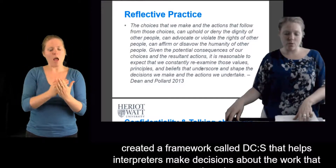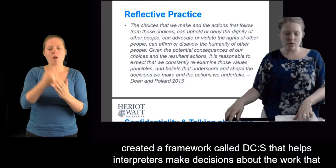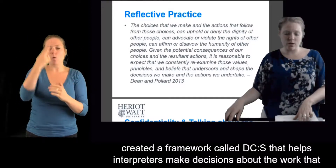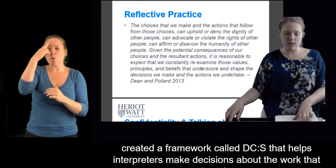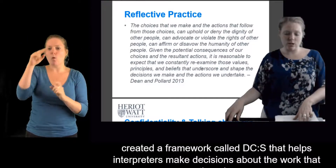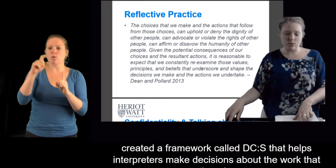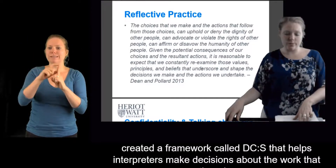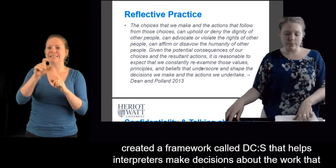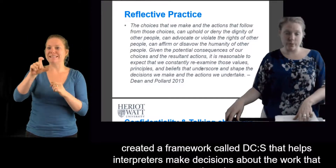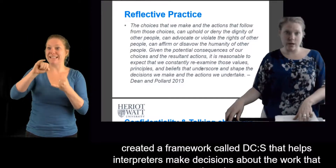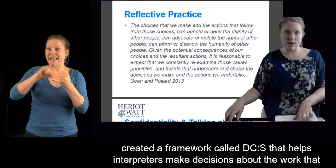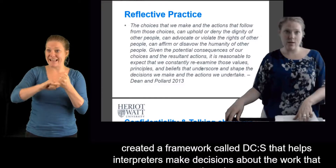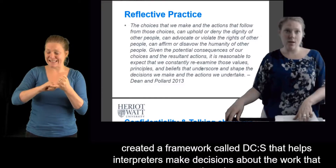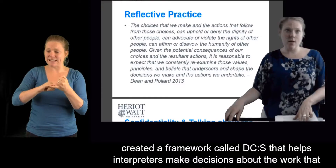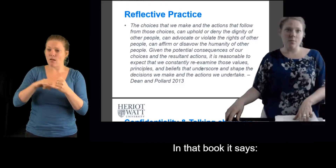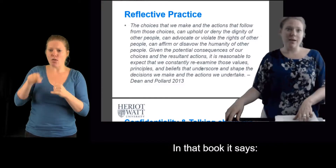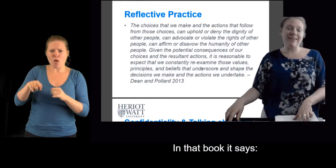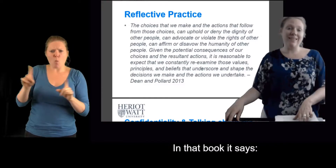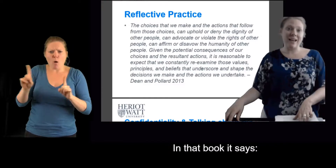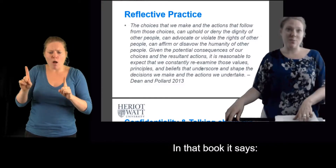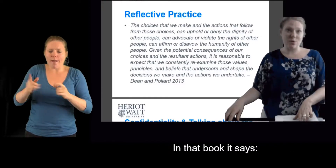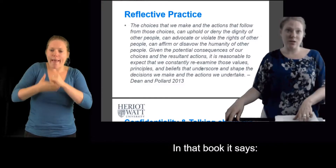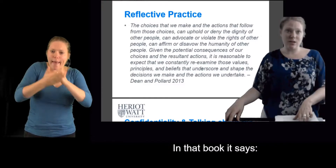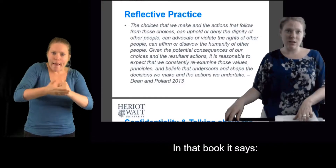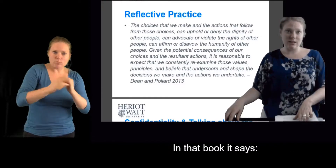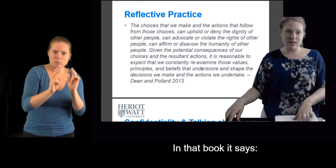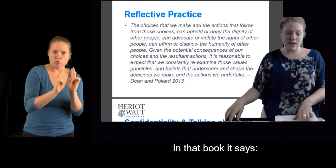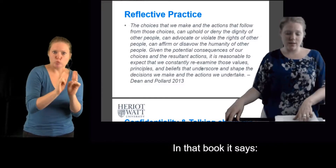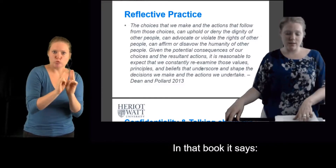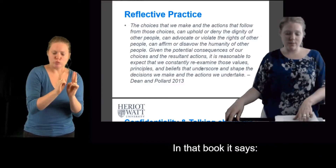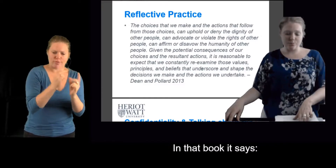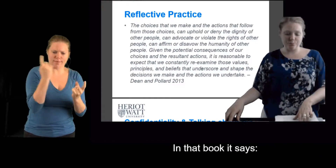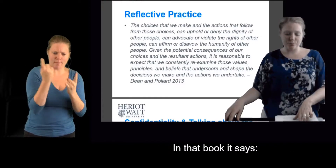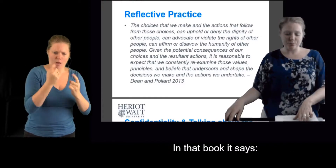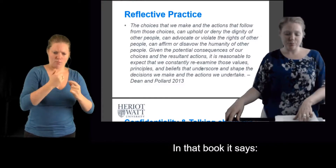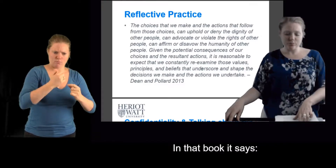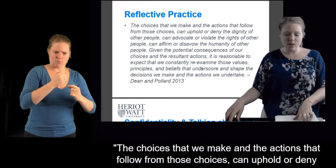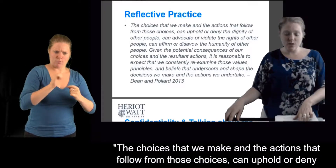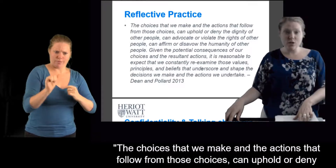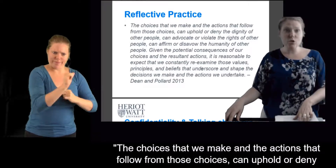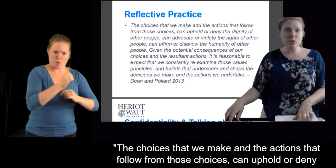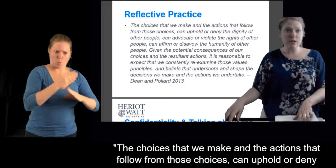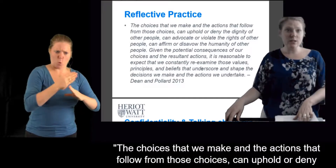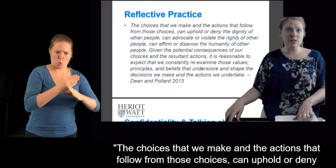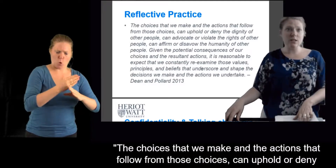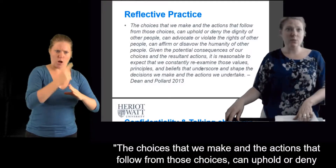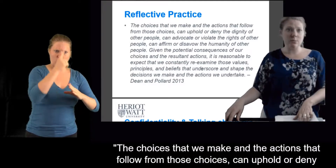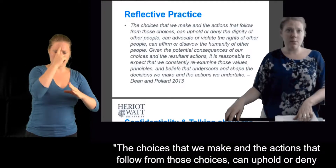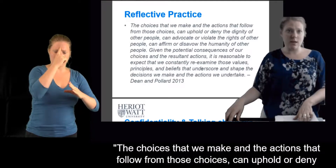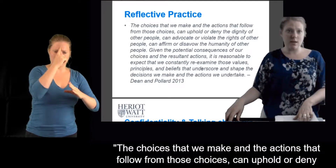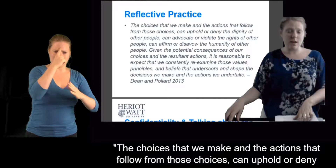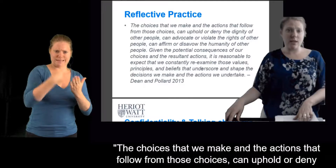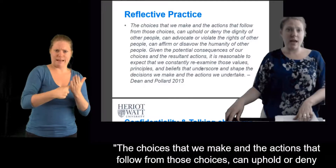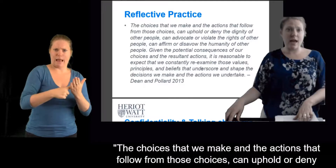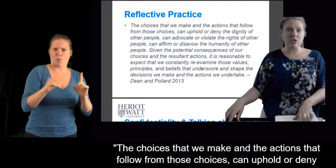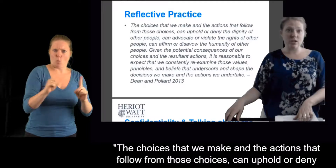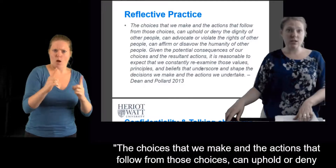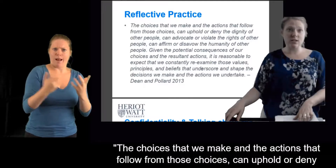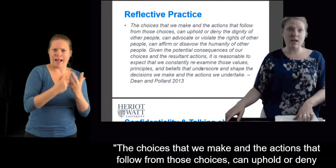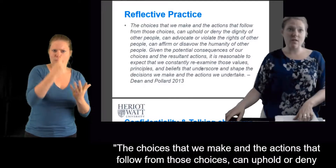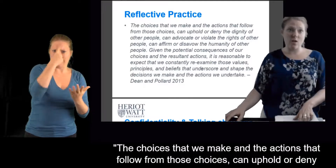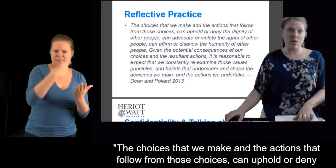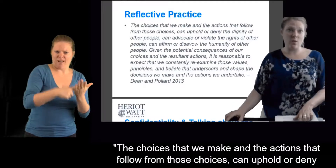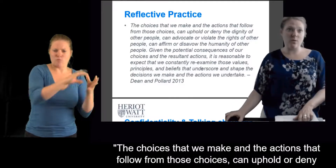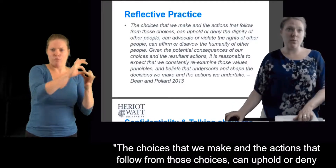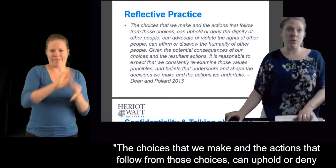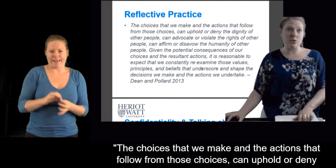about the work that they do. Okay? But in that book, it says, the choices that we make and the actions